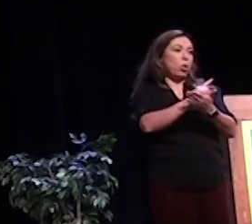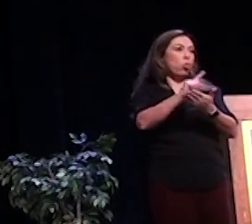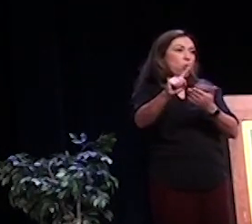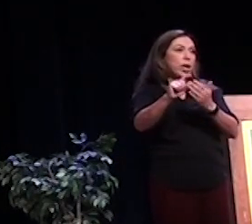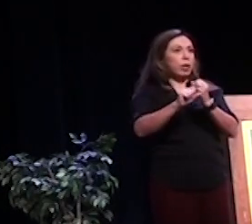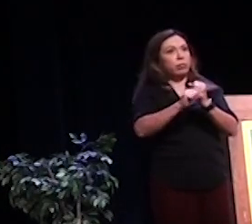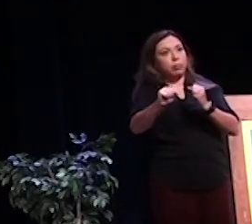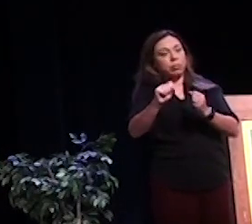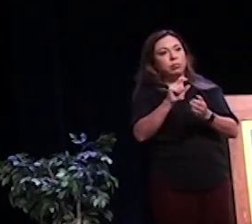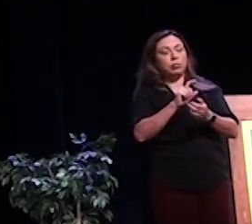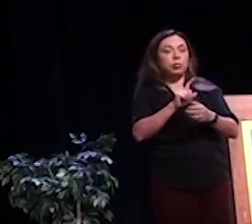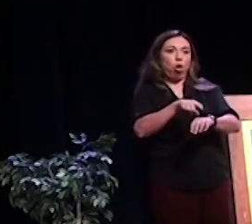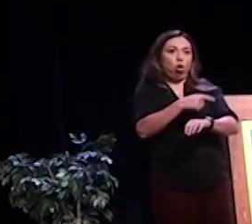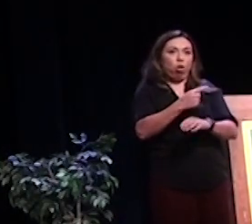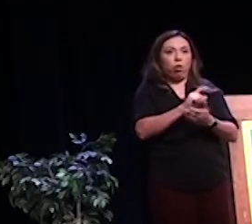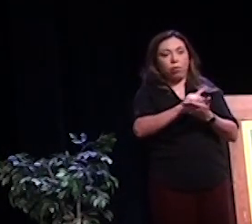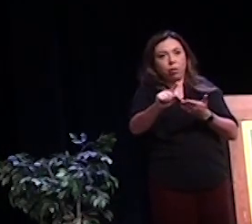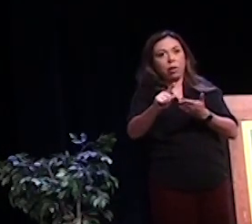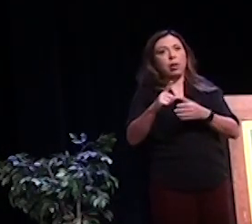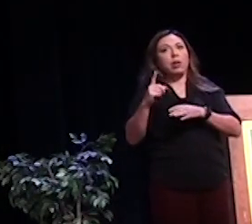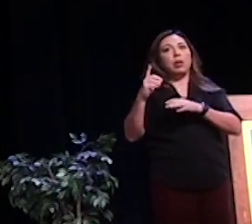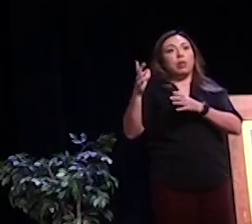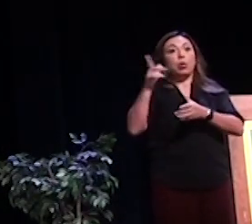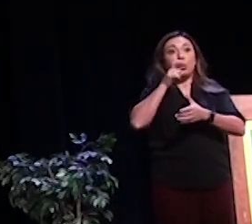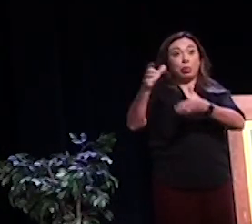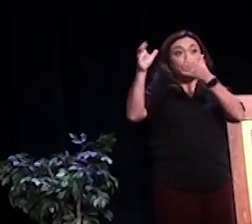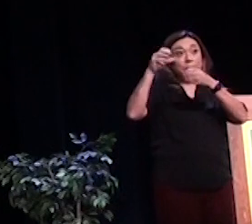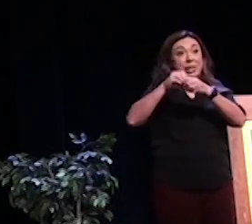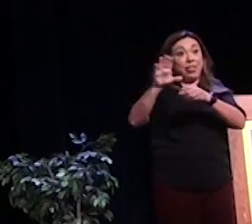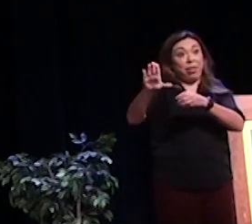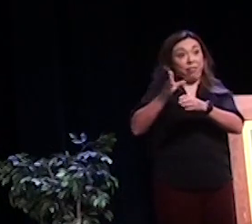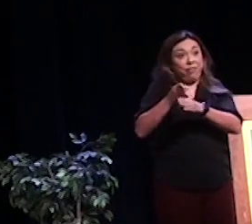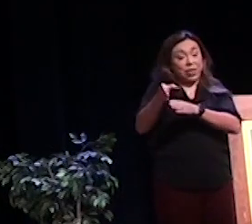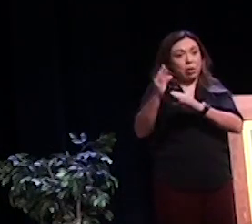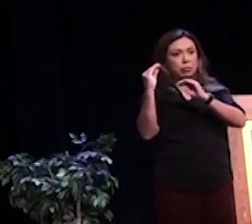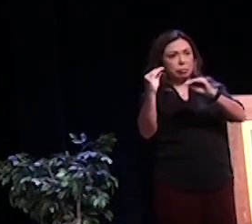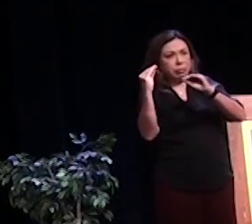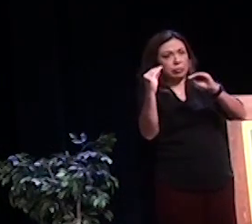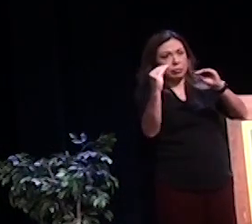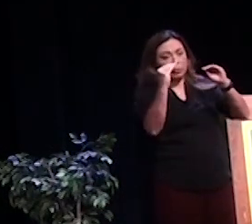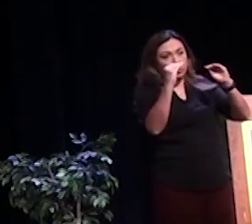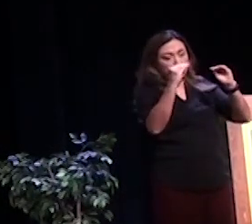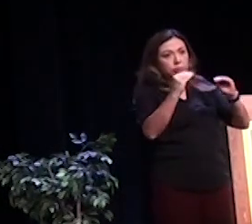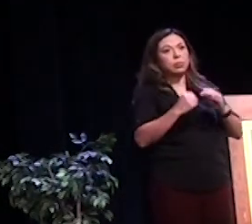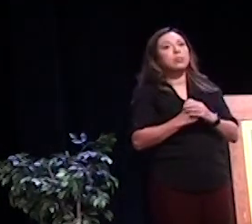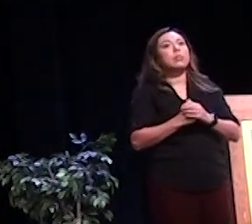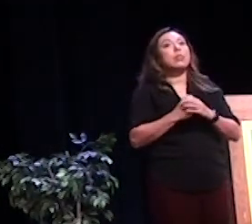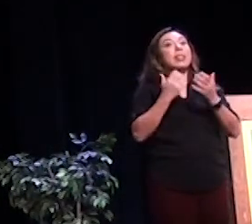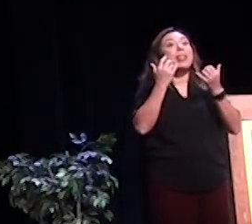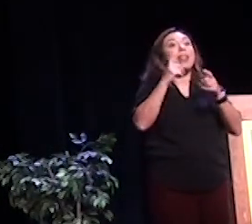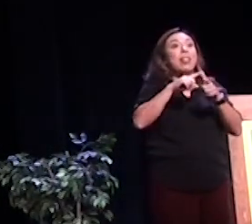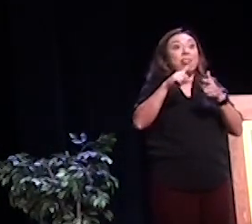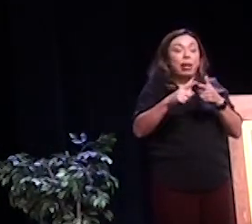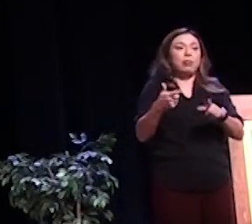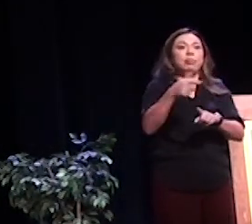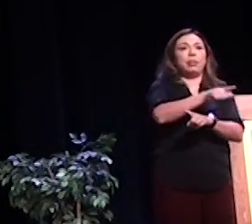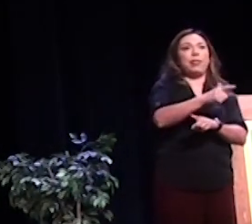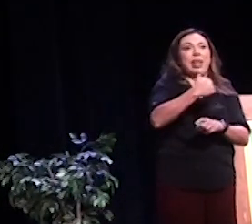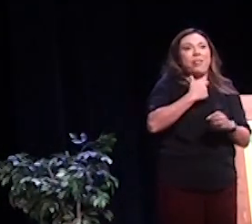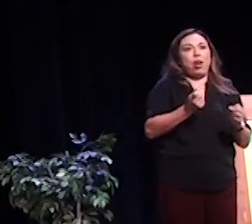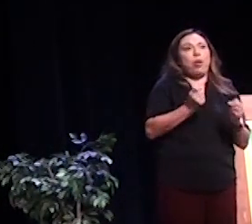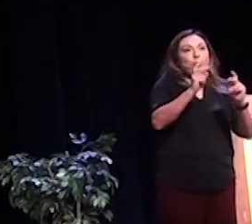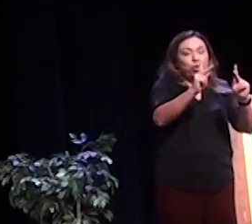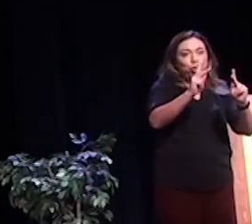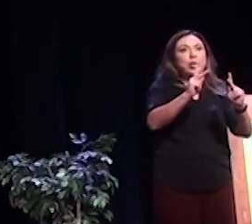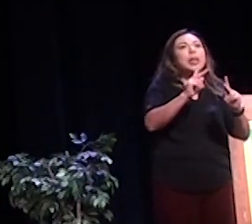by these practitioners in the field, and then they get an opportunity to pitch their